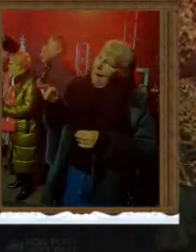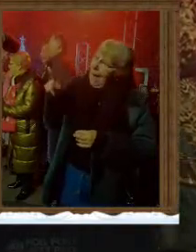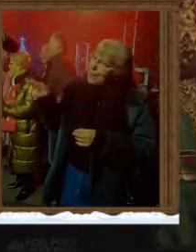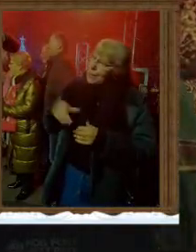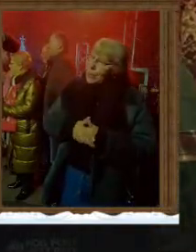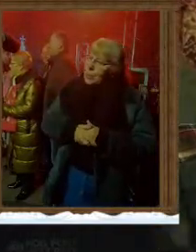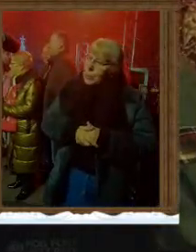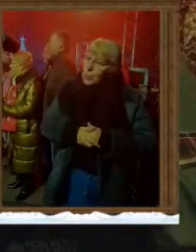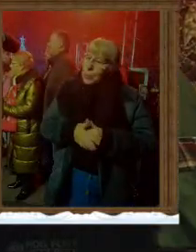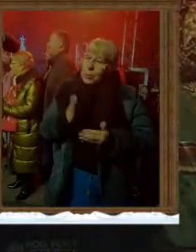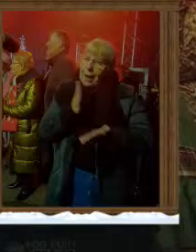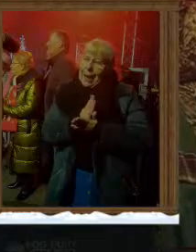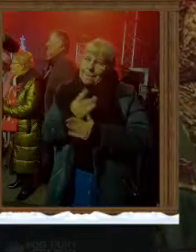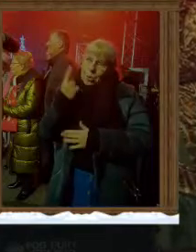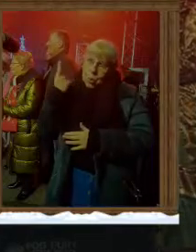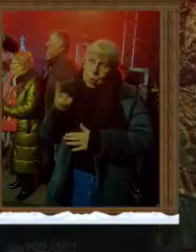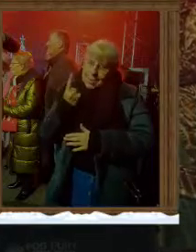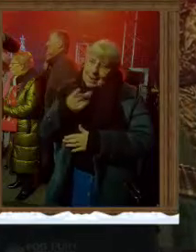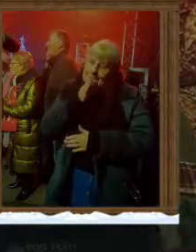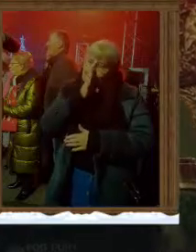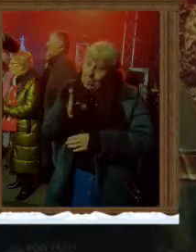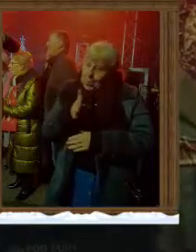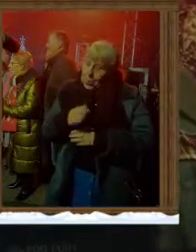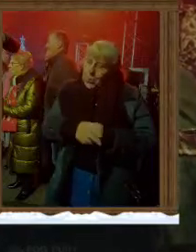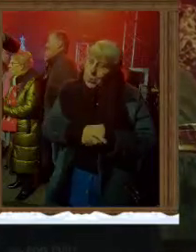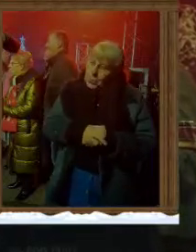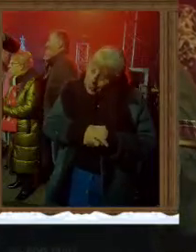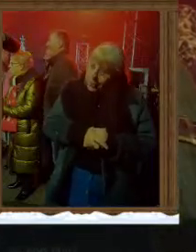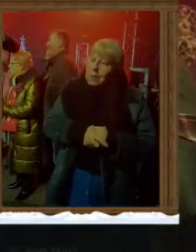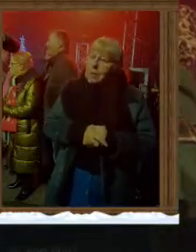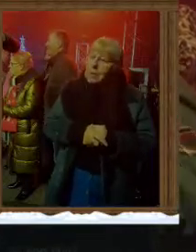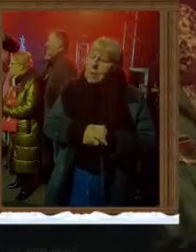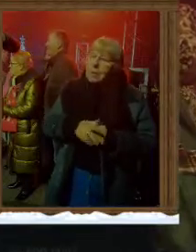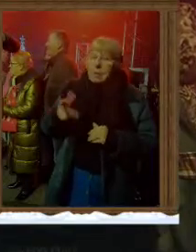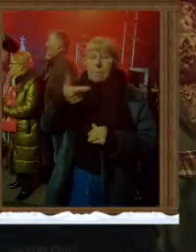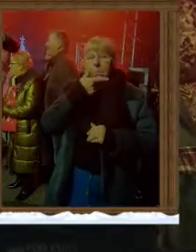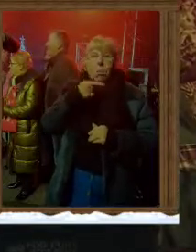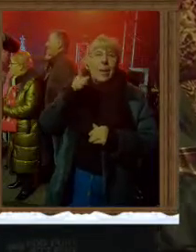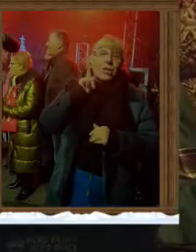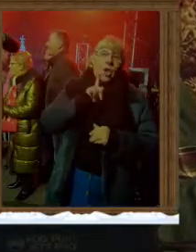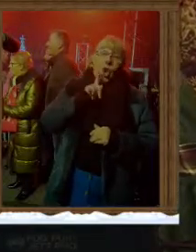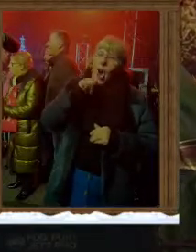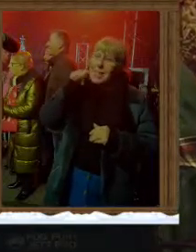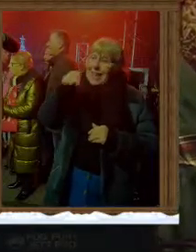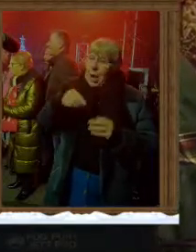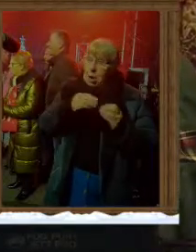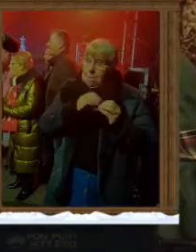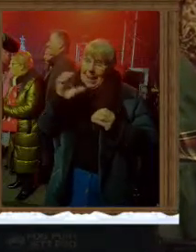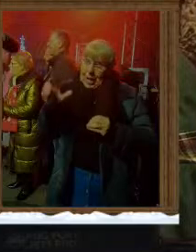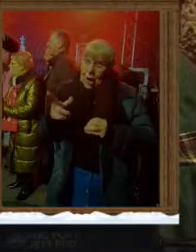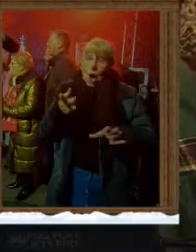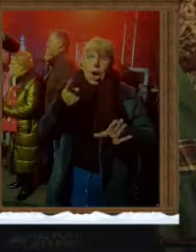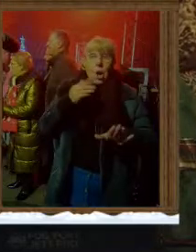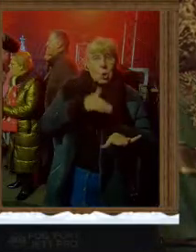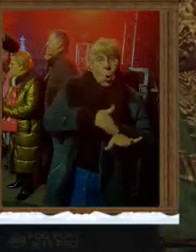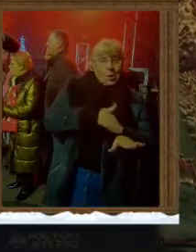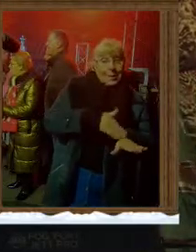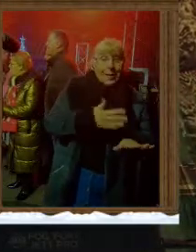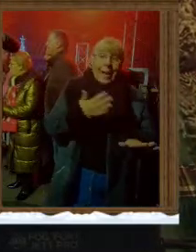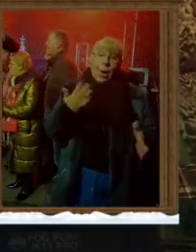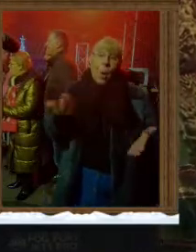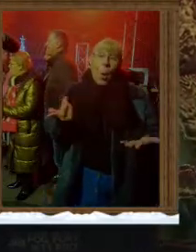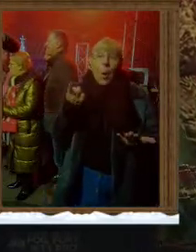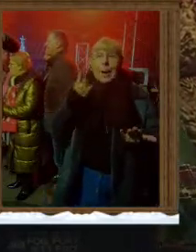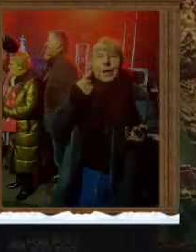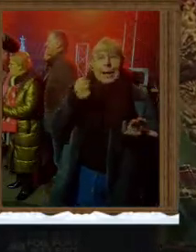it from the horse's mouth, so to speak, Santa, is the boys and girls of Ballyclare on the naughty